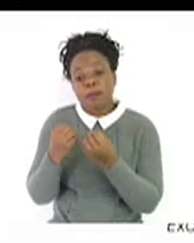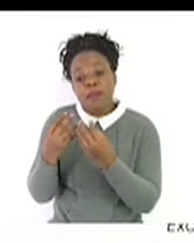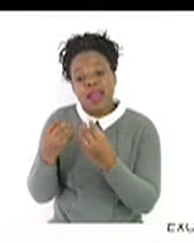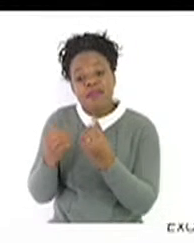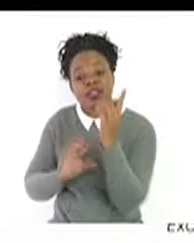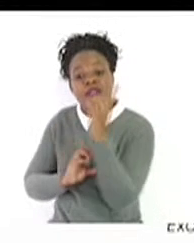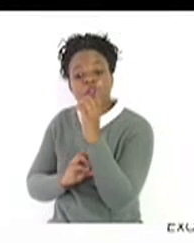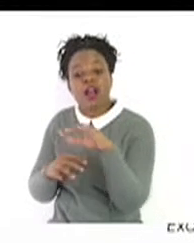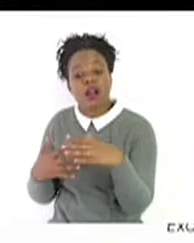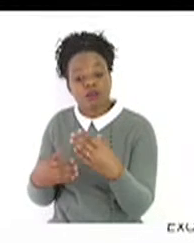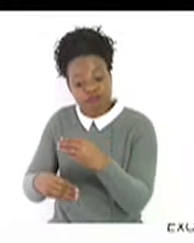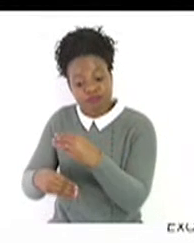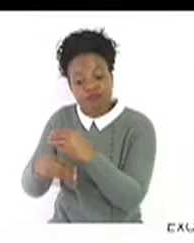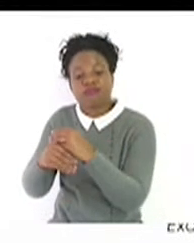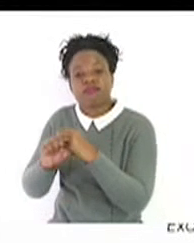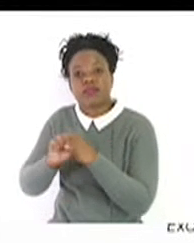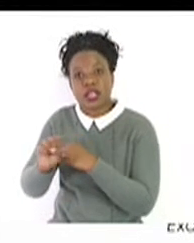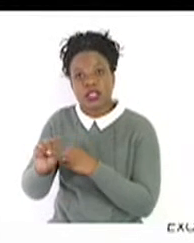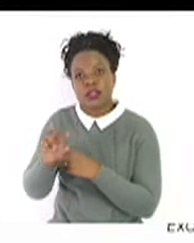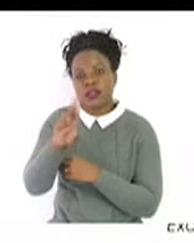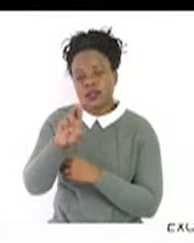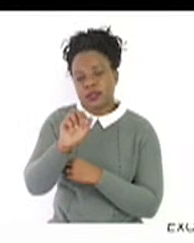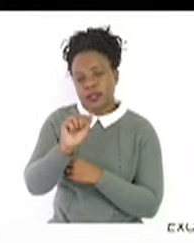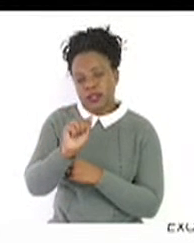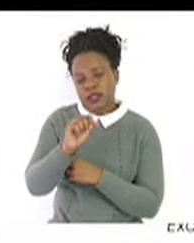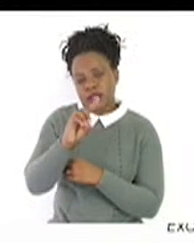2 radios.